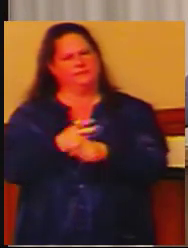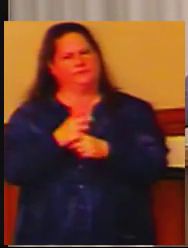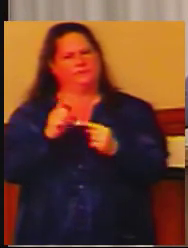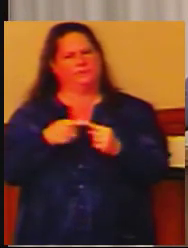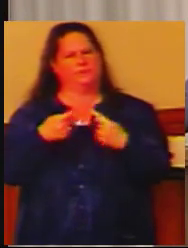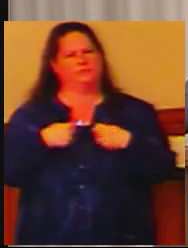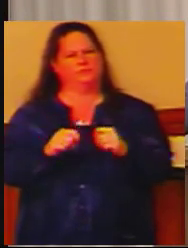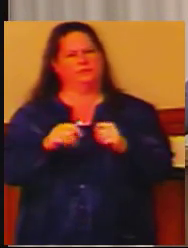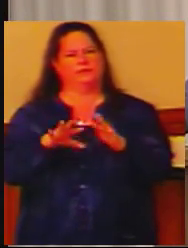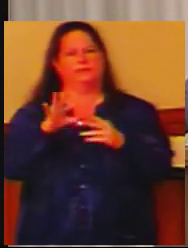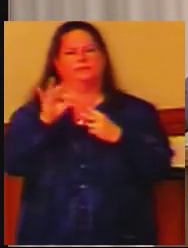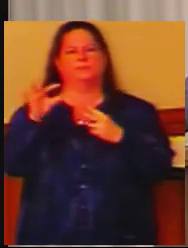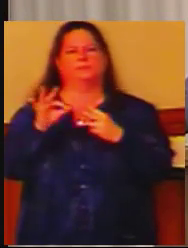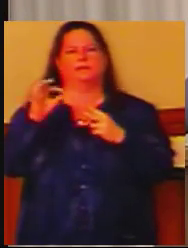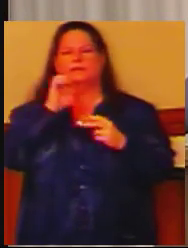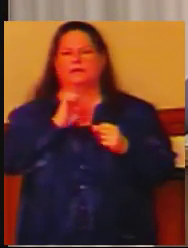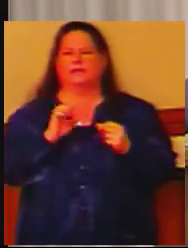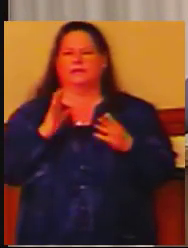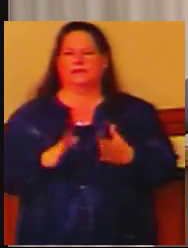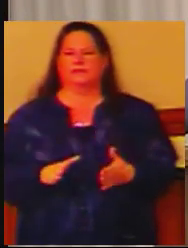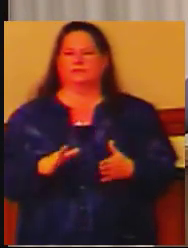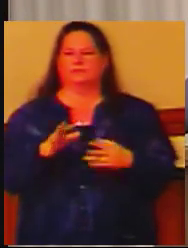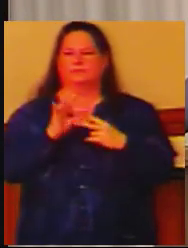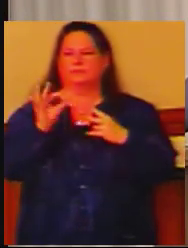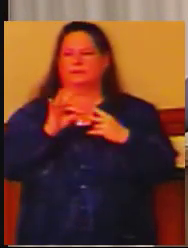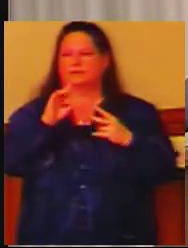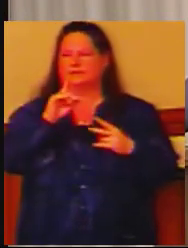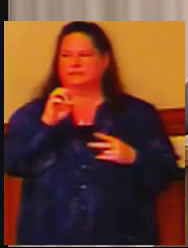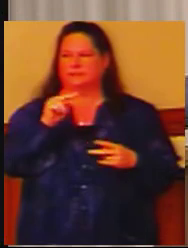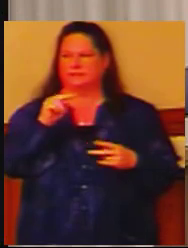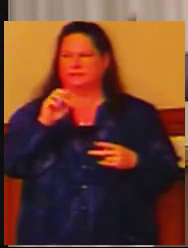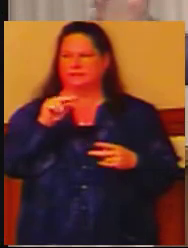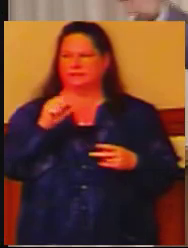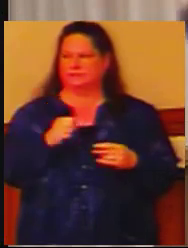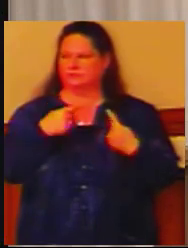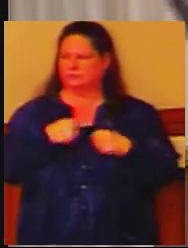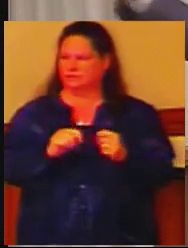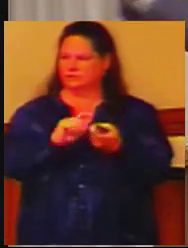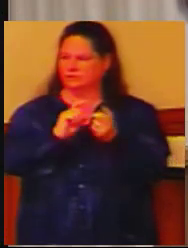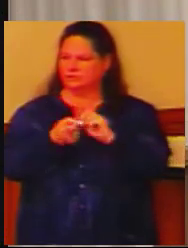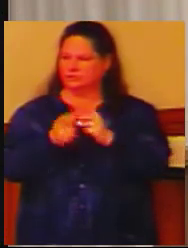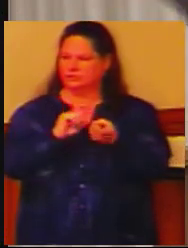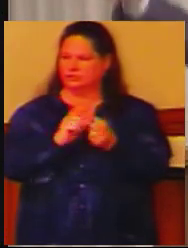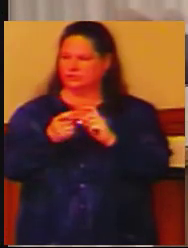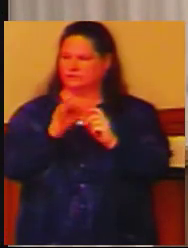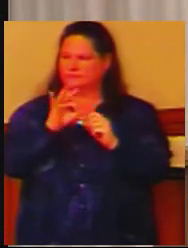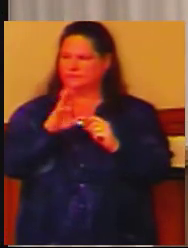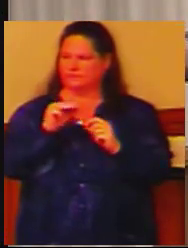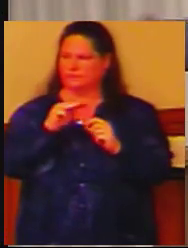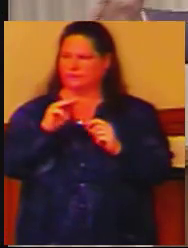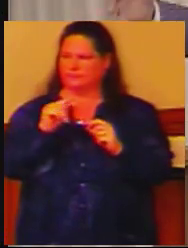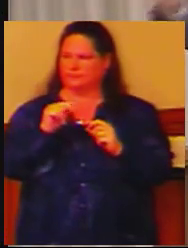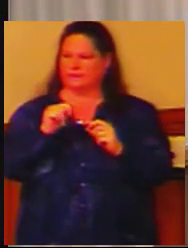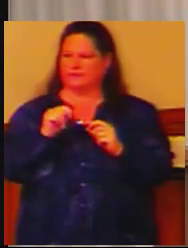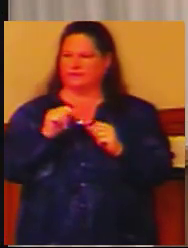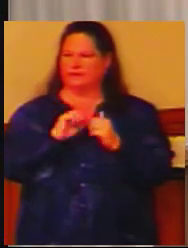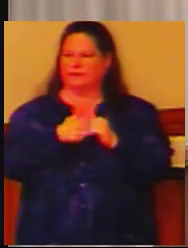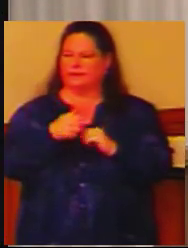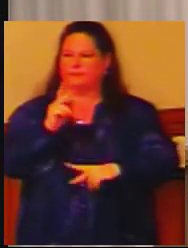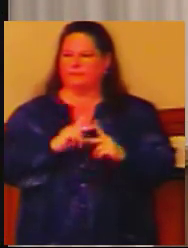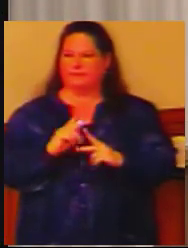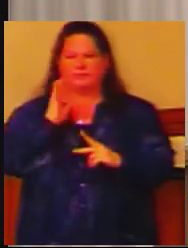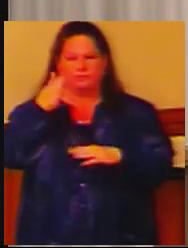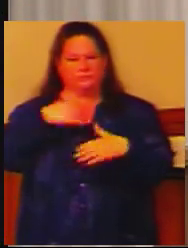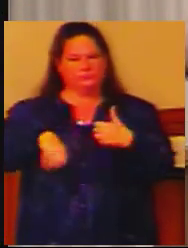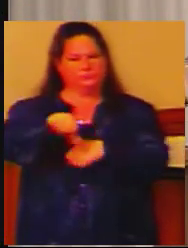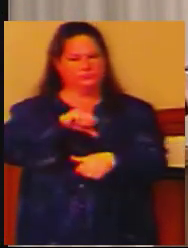you're trying to pick elders and pick deacons, and you're trying to change the format, so to speak, of how everybody's going to